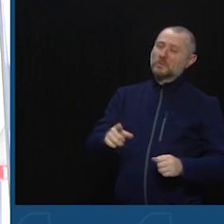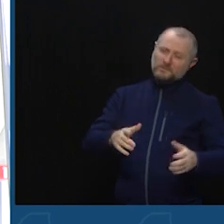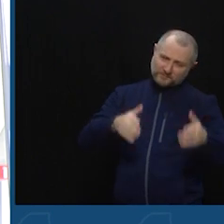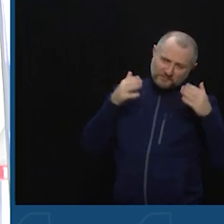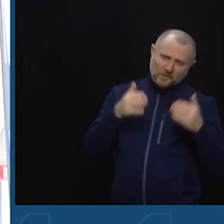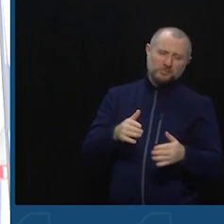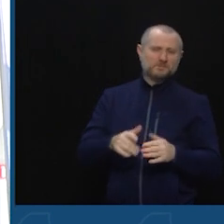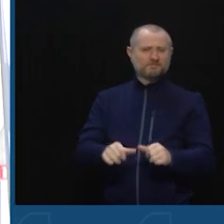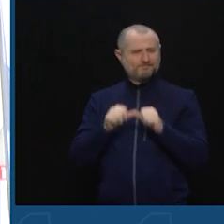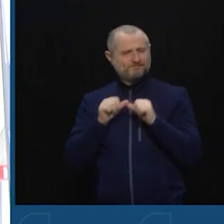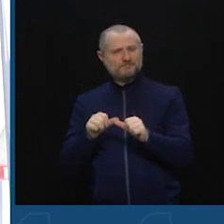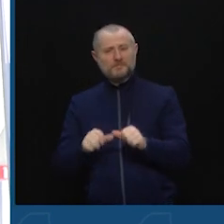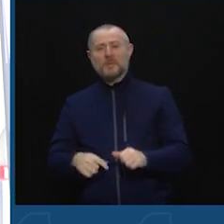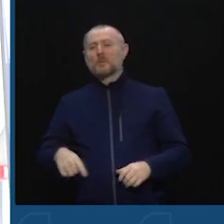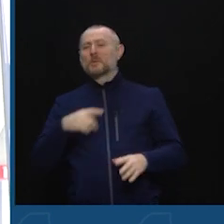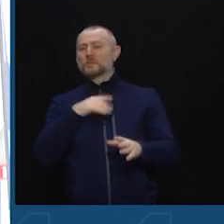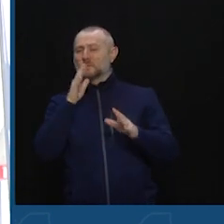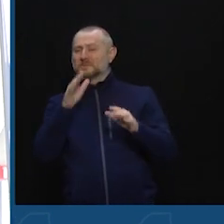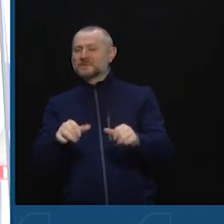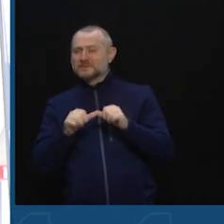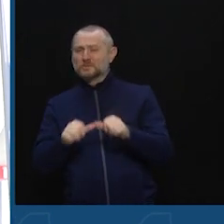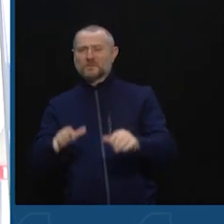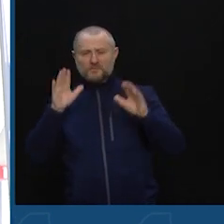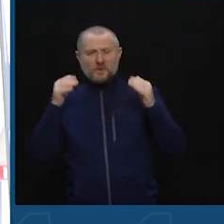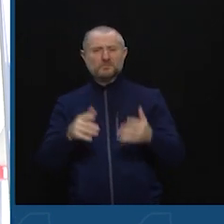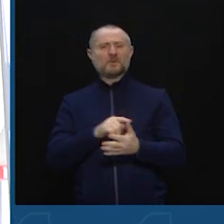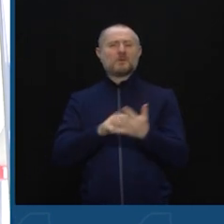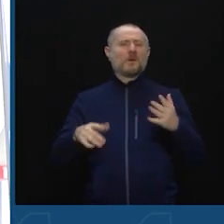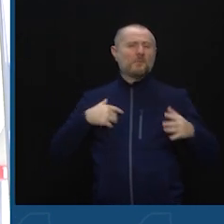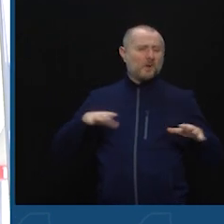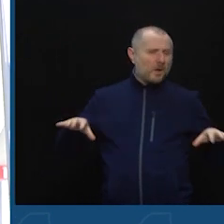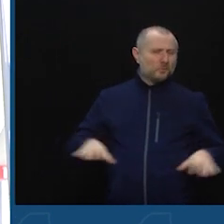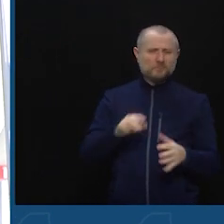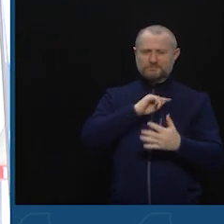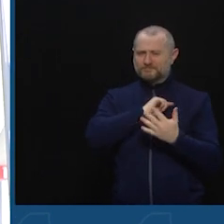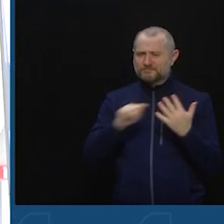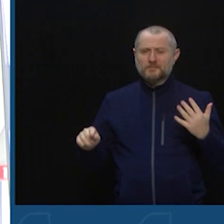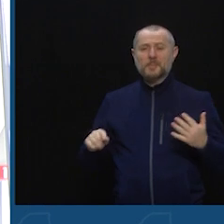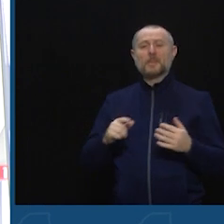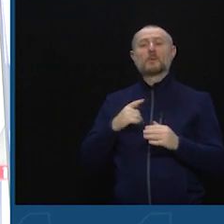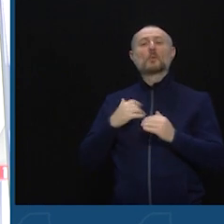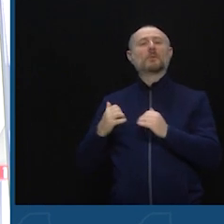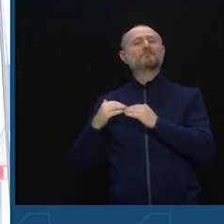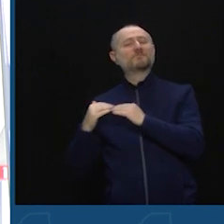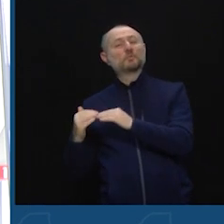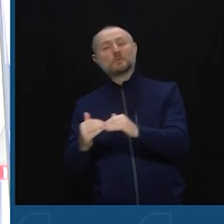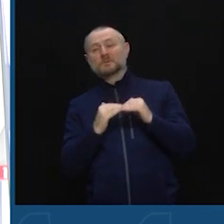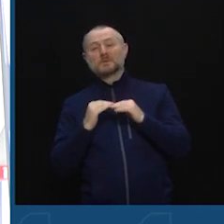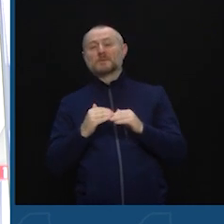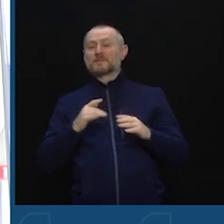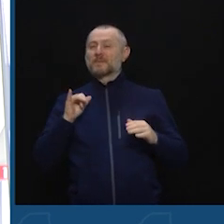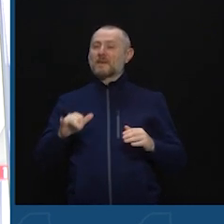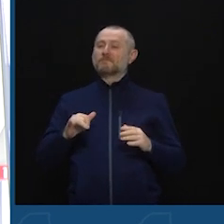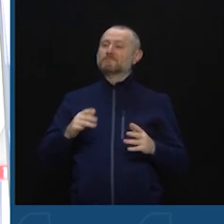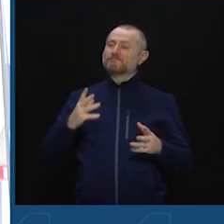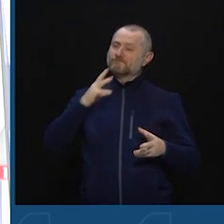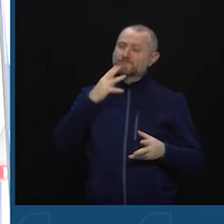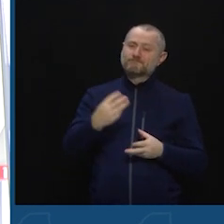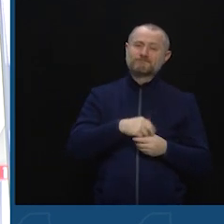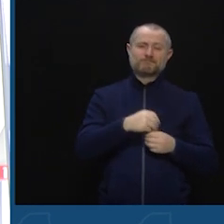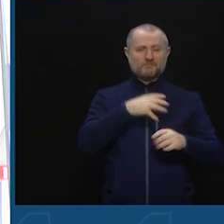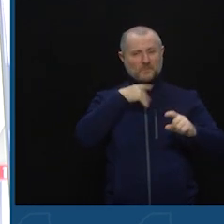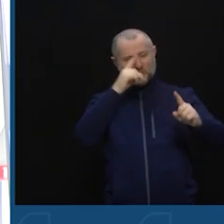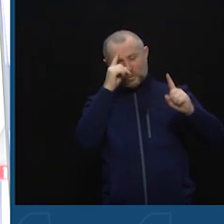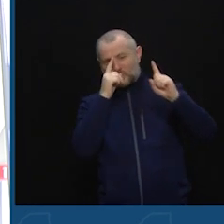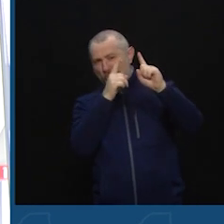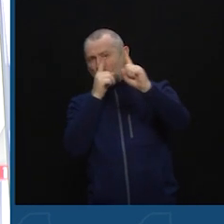We will continue to focus on all of our activities so that equity is a major part of